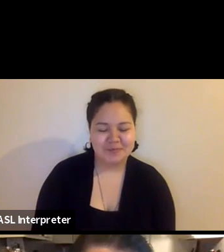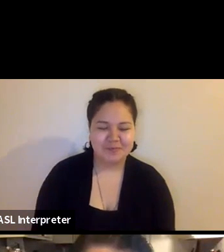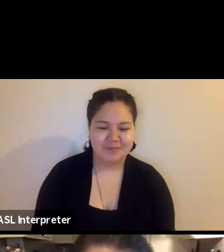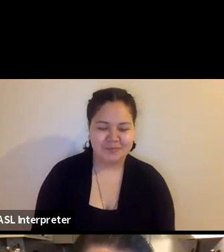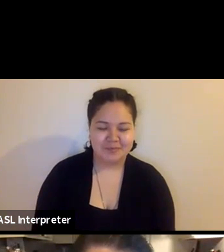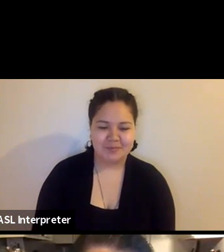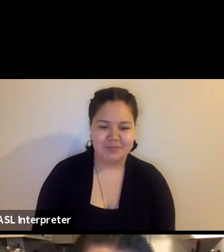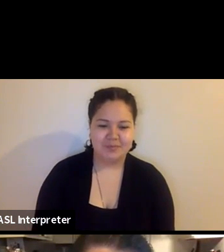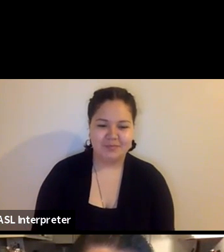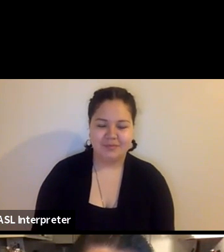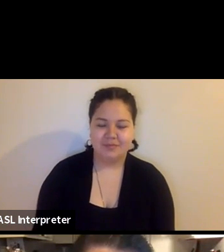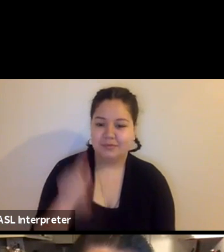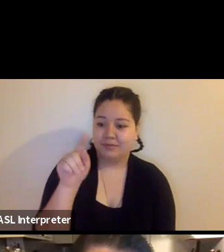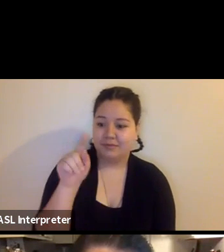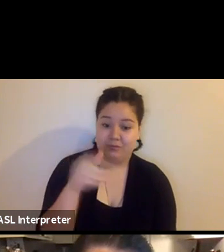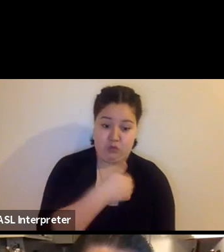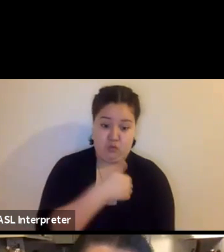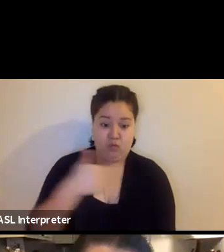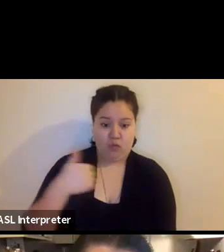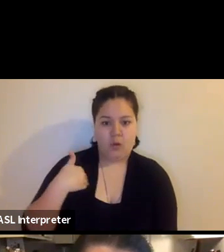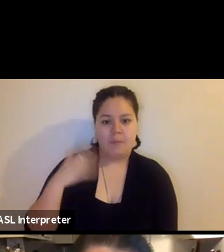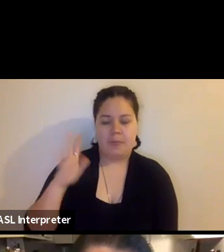Toronto is a